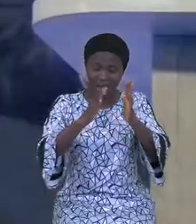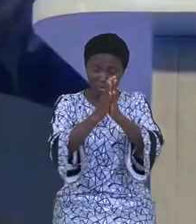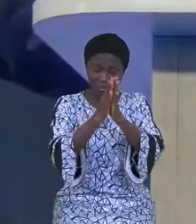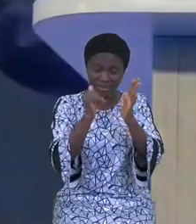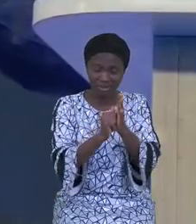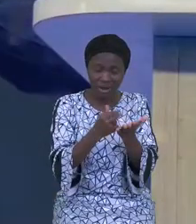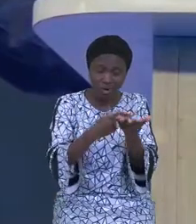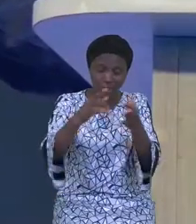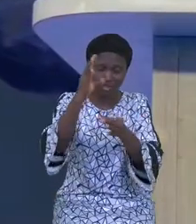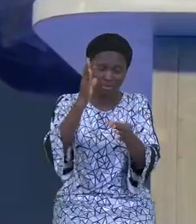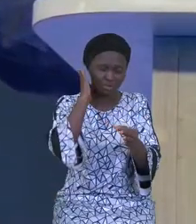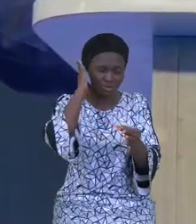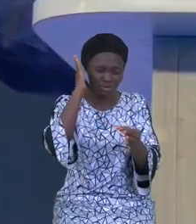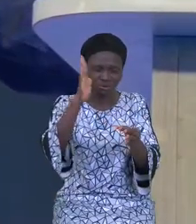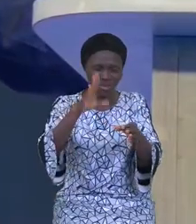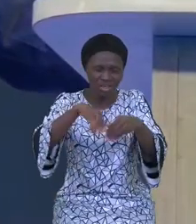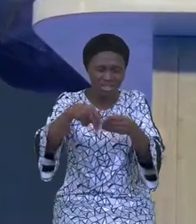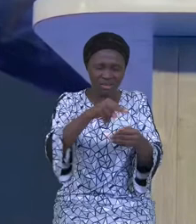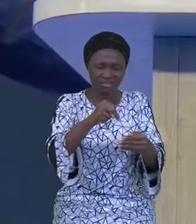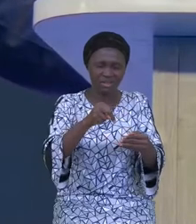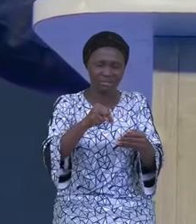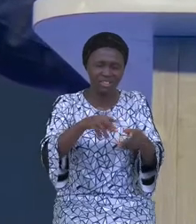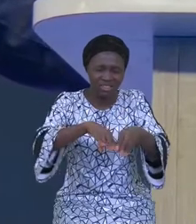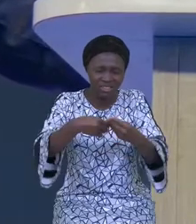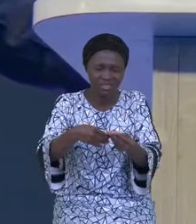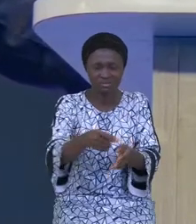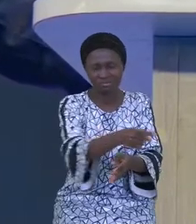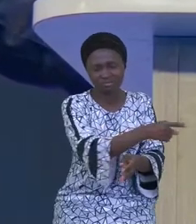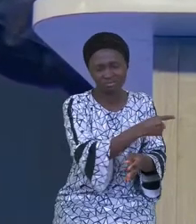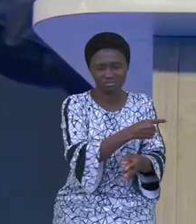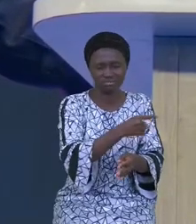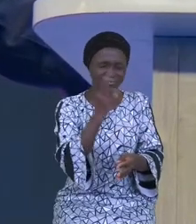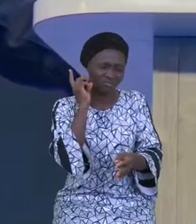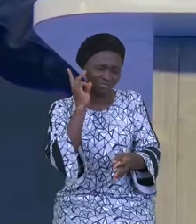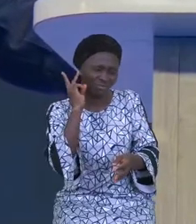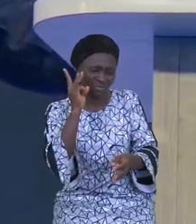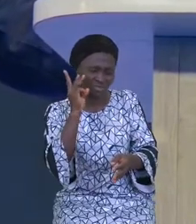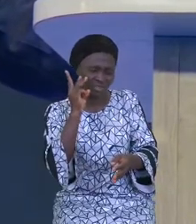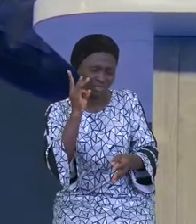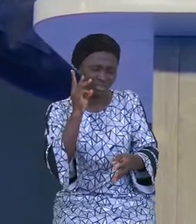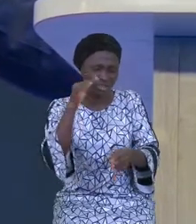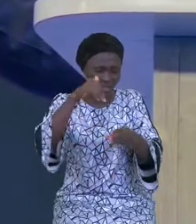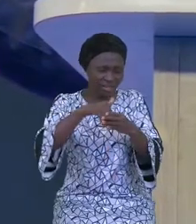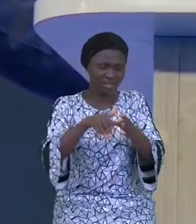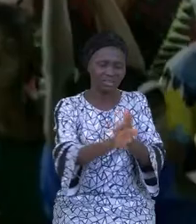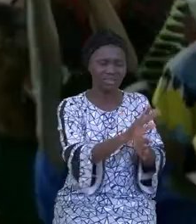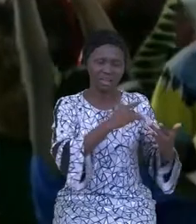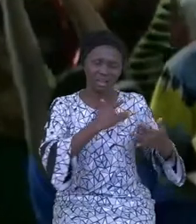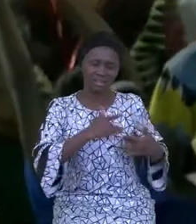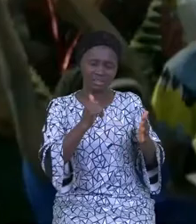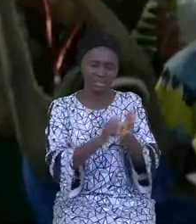Holy Spirit will bear witness with every heart that now they are the children of